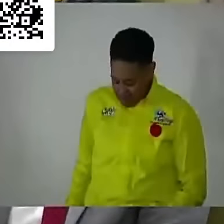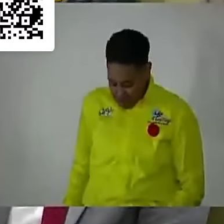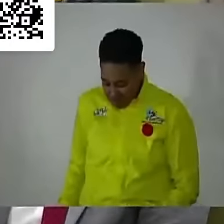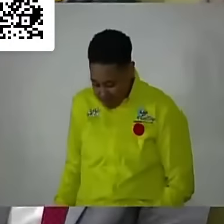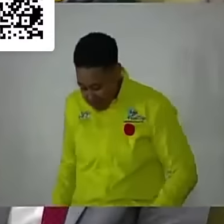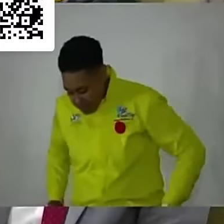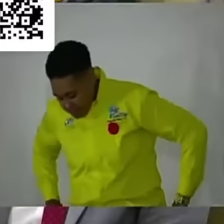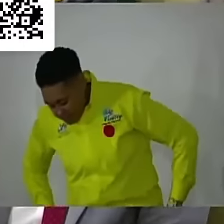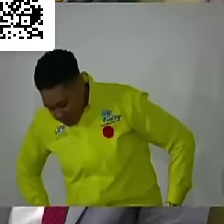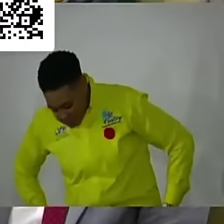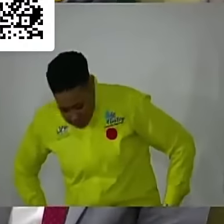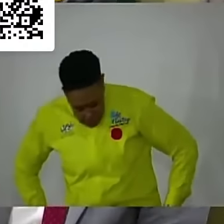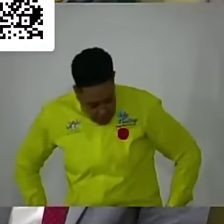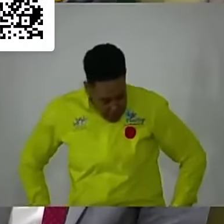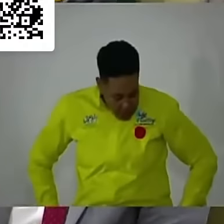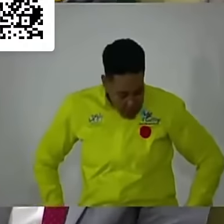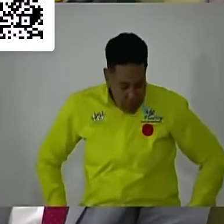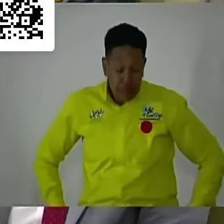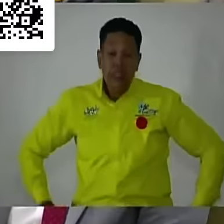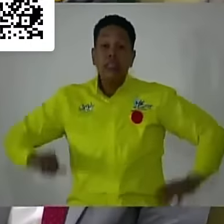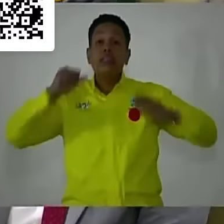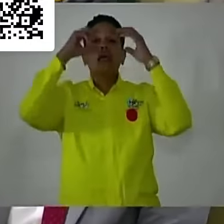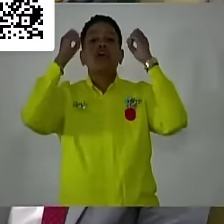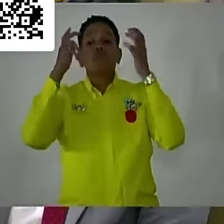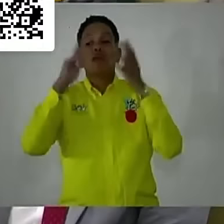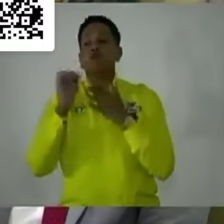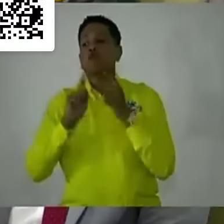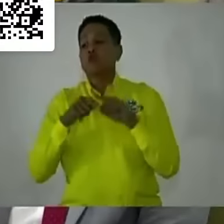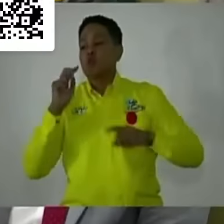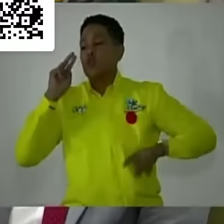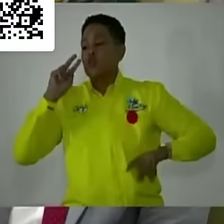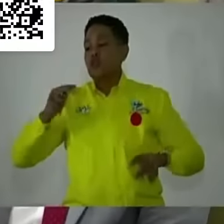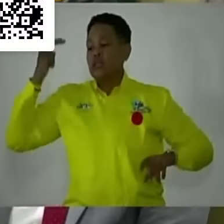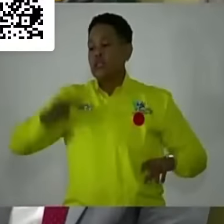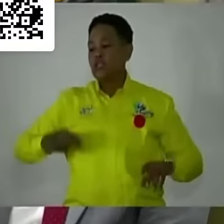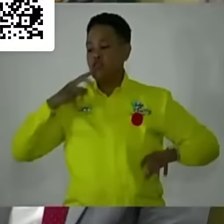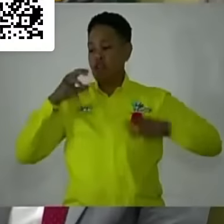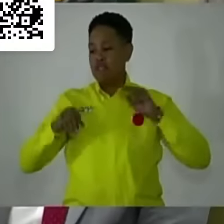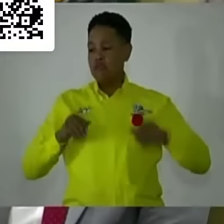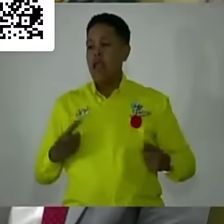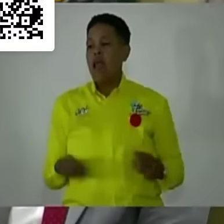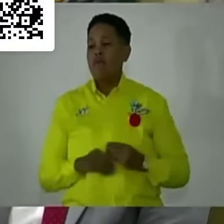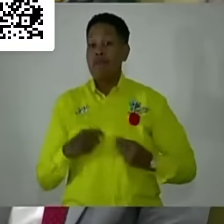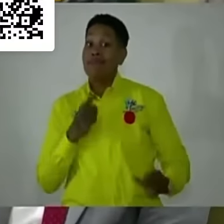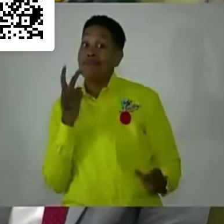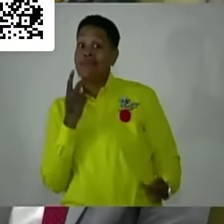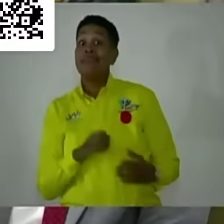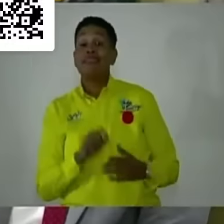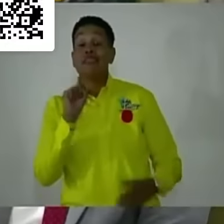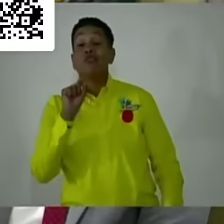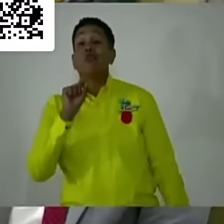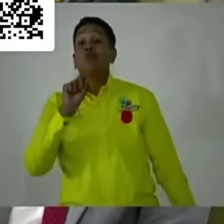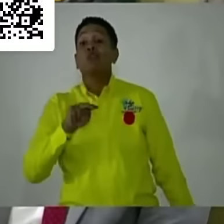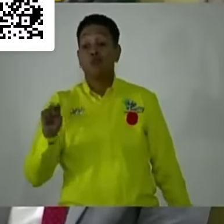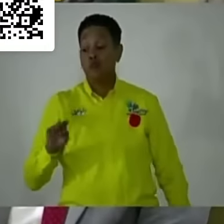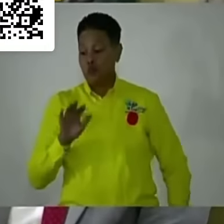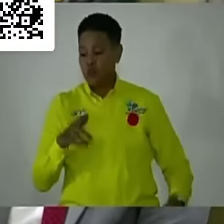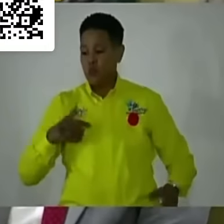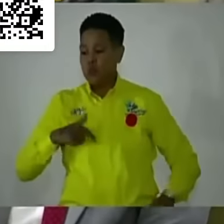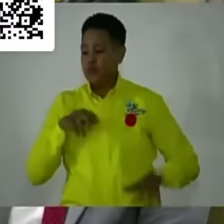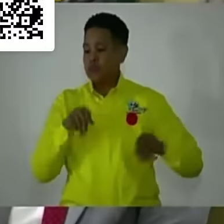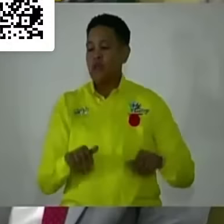there were not too many projects. But when I look at the history of the spend, I see that in 2022, there